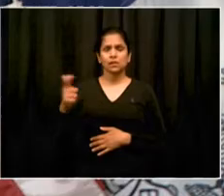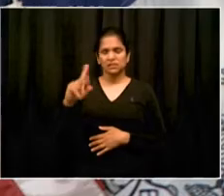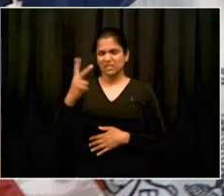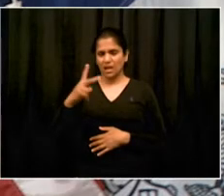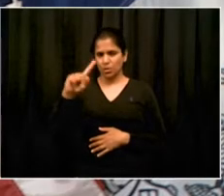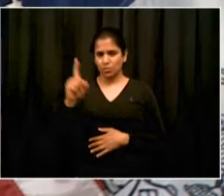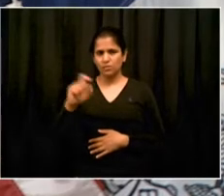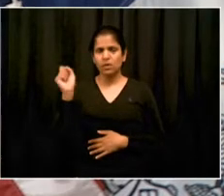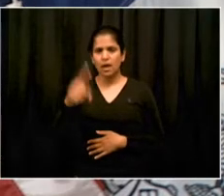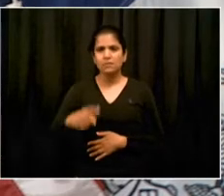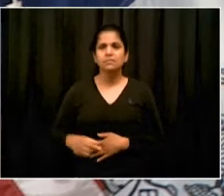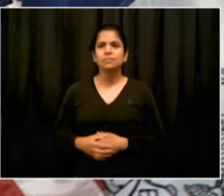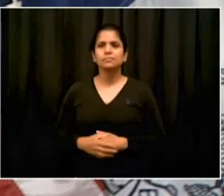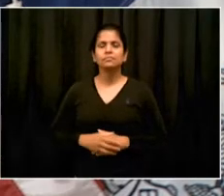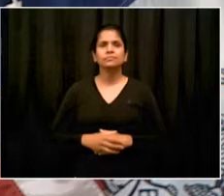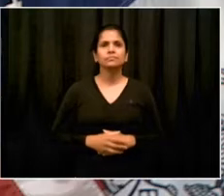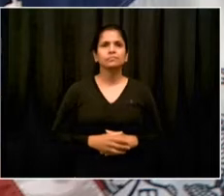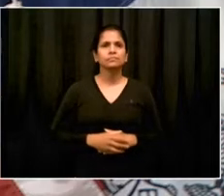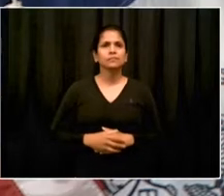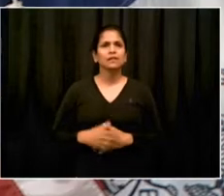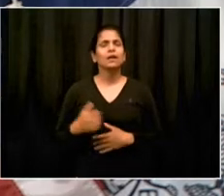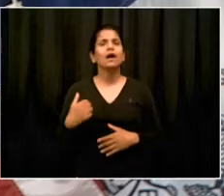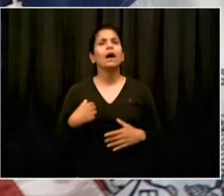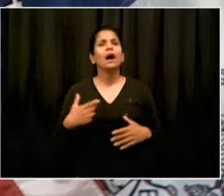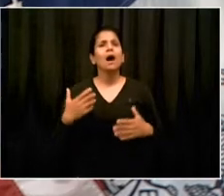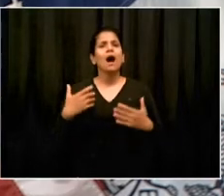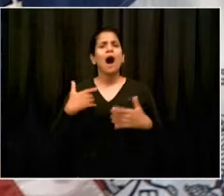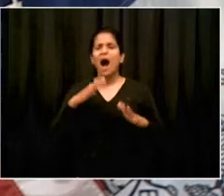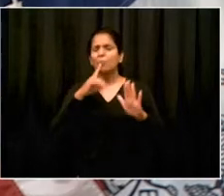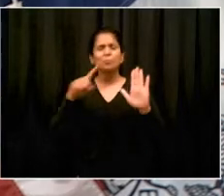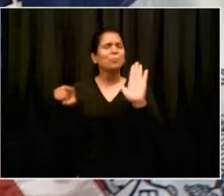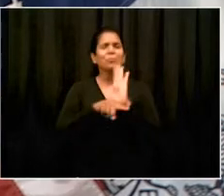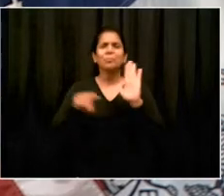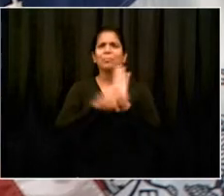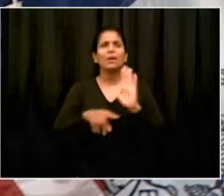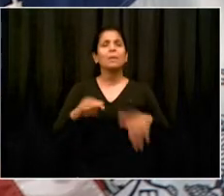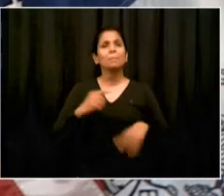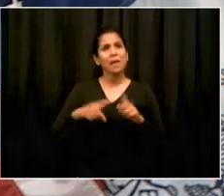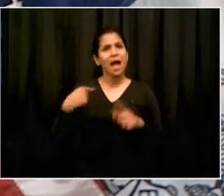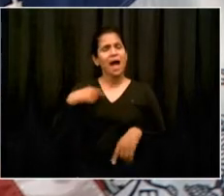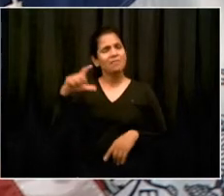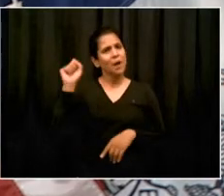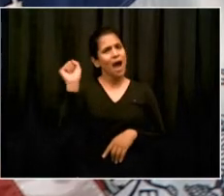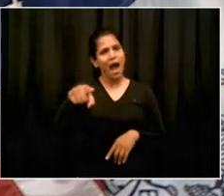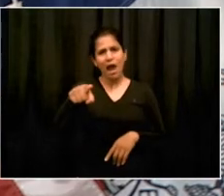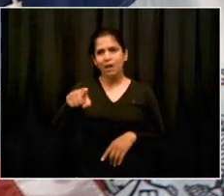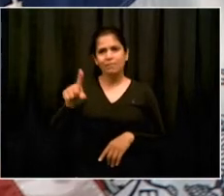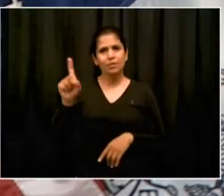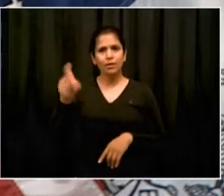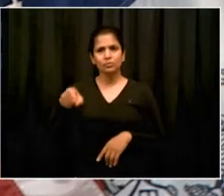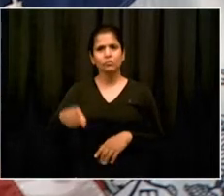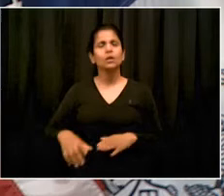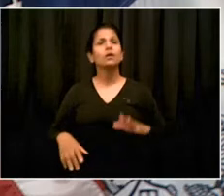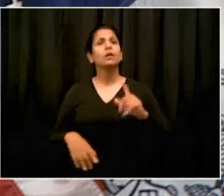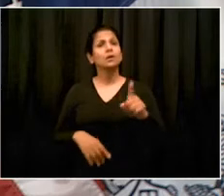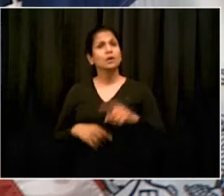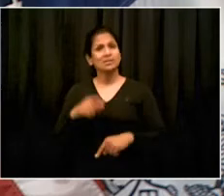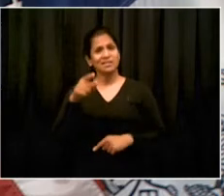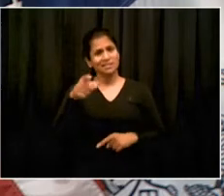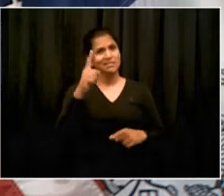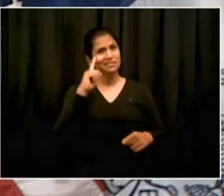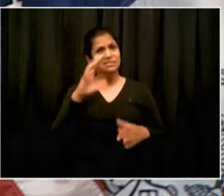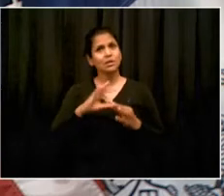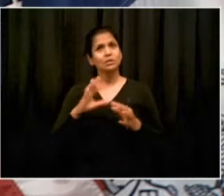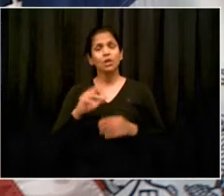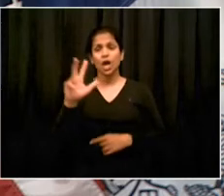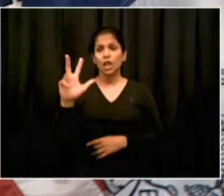I have to ask you this. So you had mentioned a 3% figure as a trigger to close the schools. Now, is that the